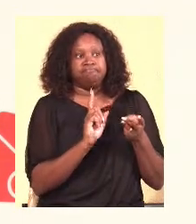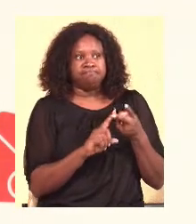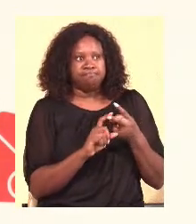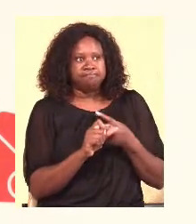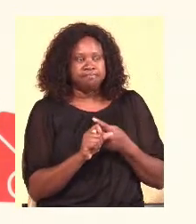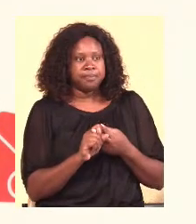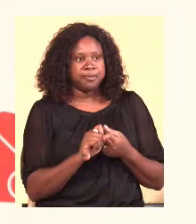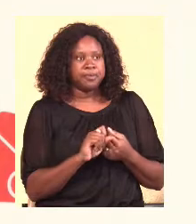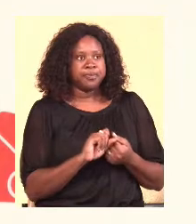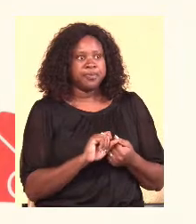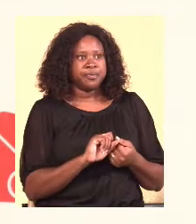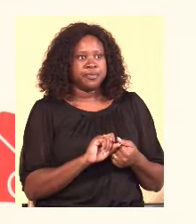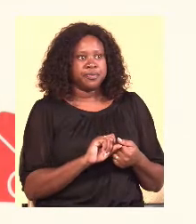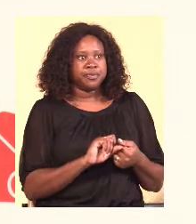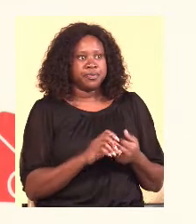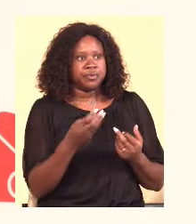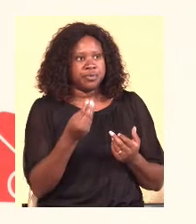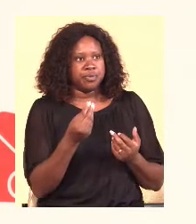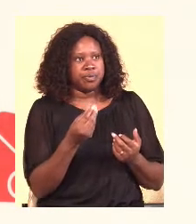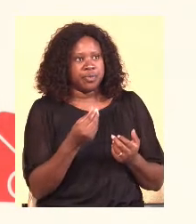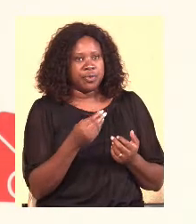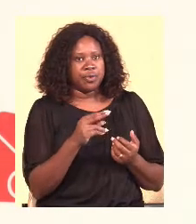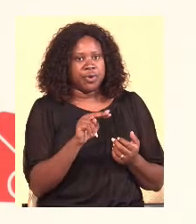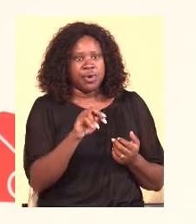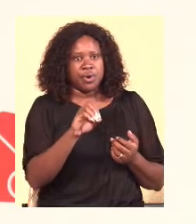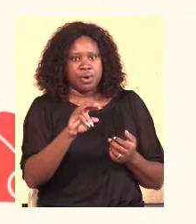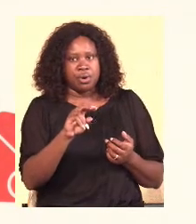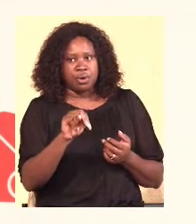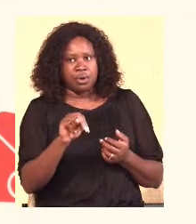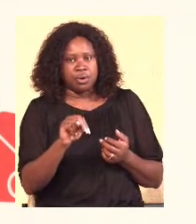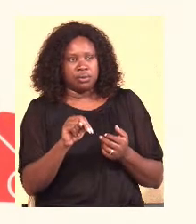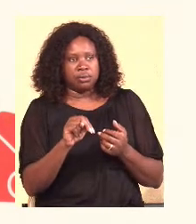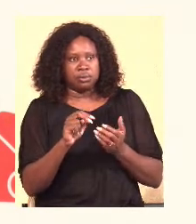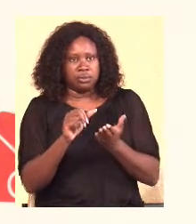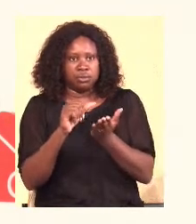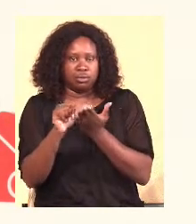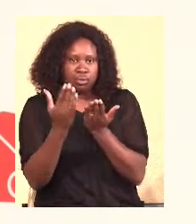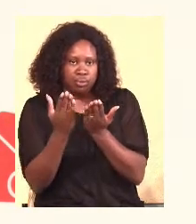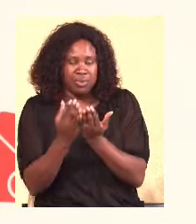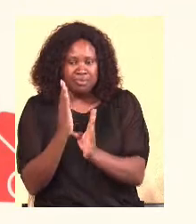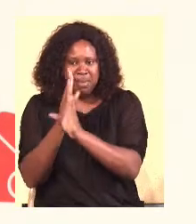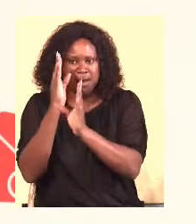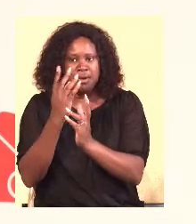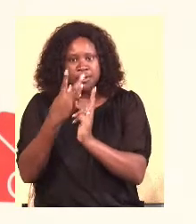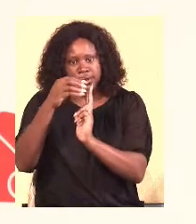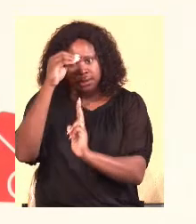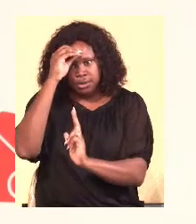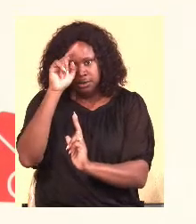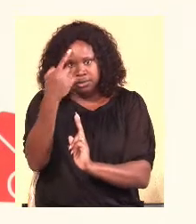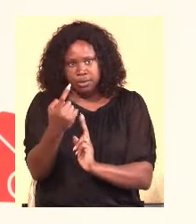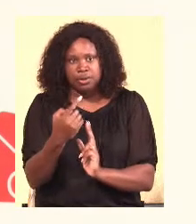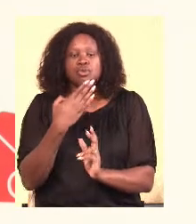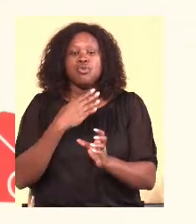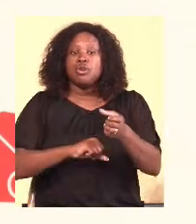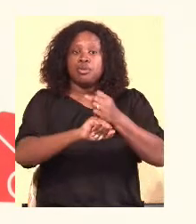But also there is an amount called non-tuition fee. It is for the students themselves, those who are funded